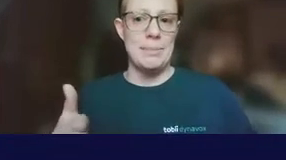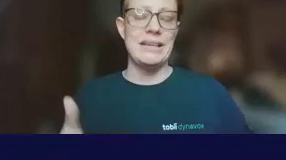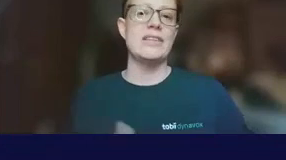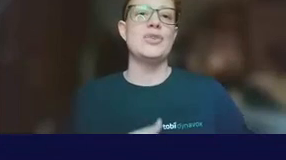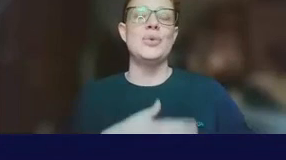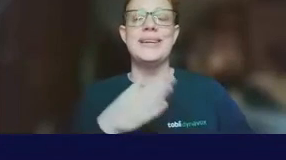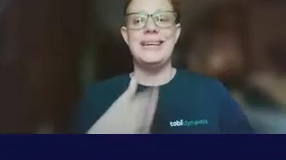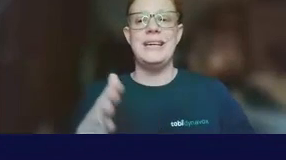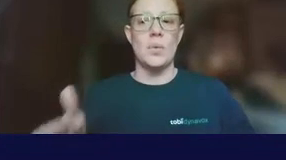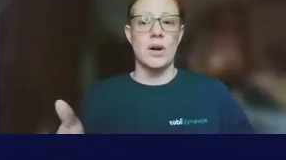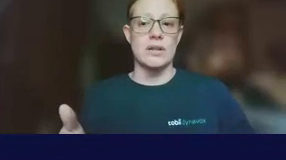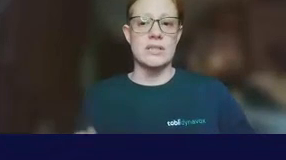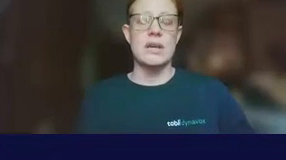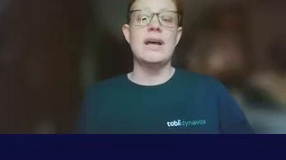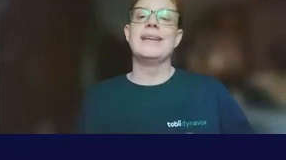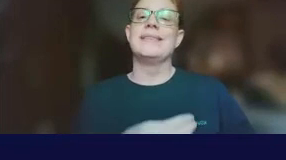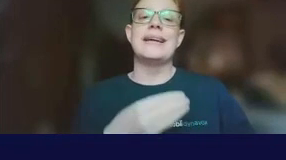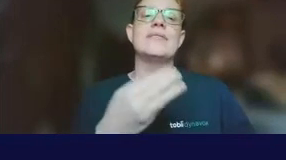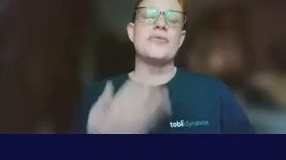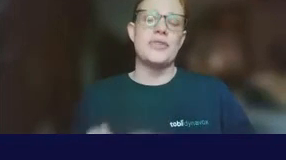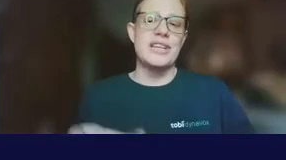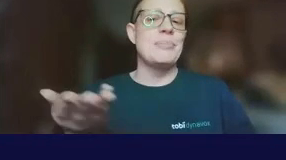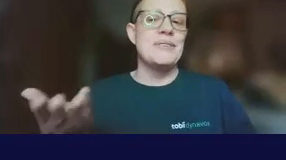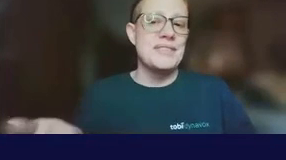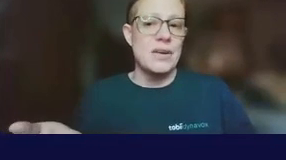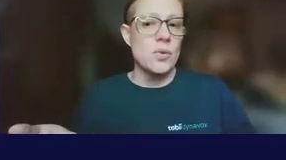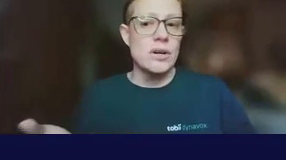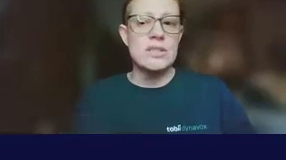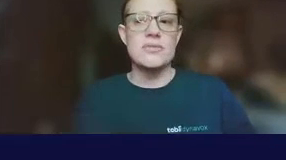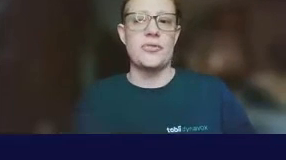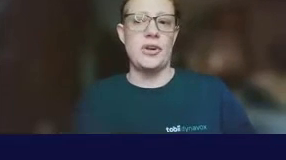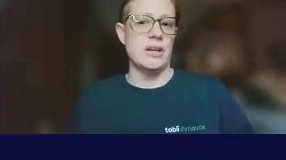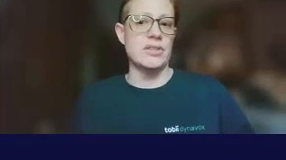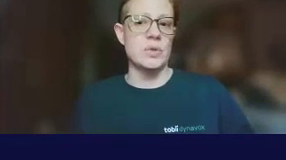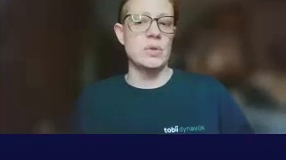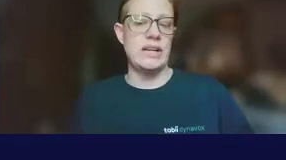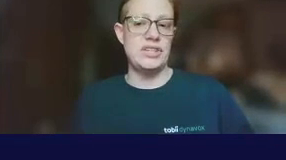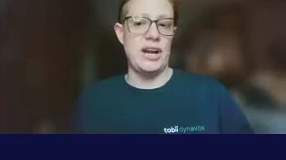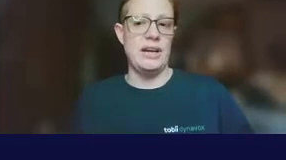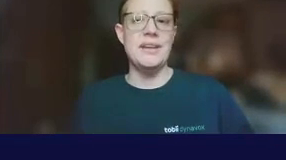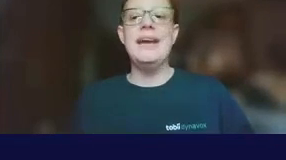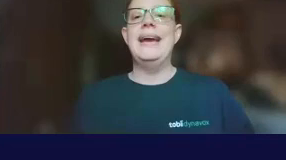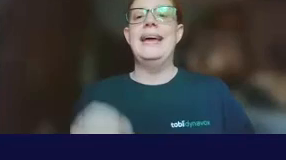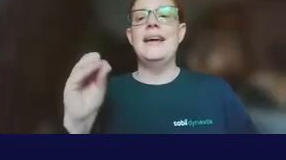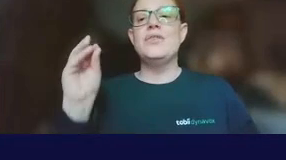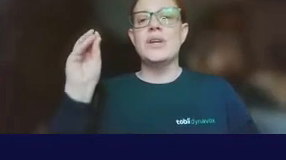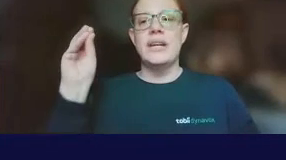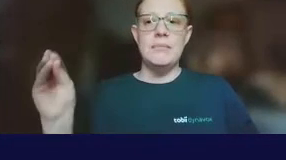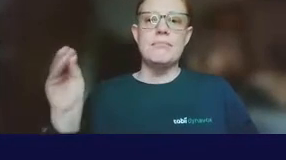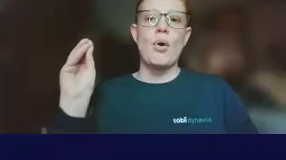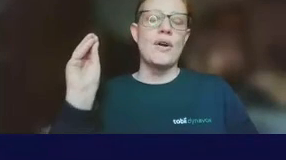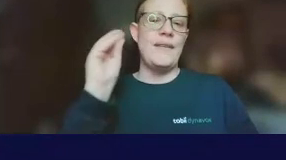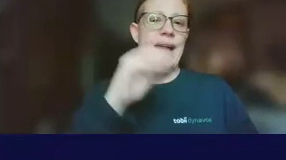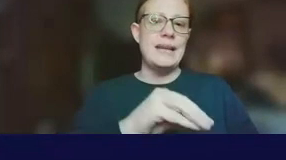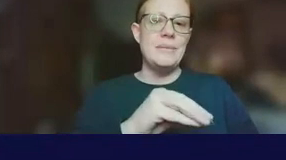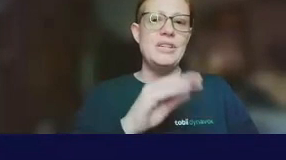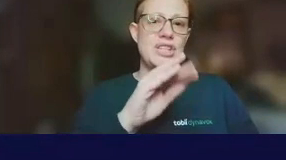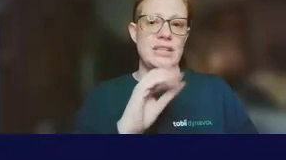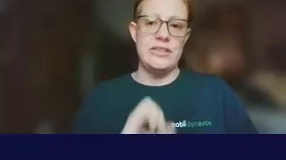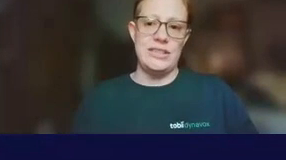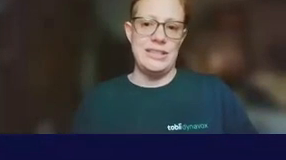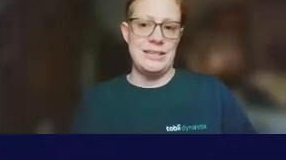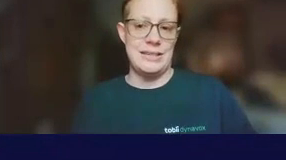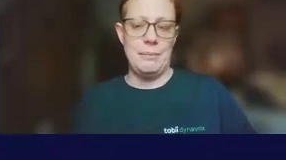word bubbling to key words. Like, for example, sight words for a young school-aged child. And then you can import that